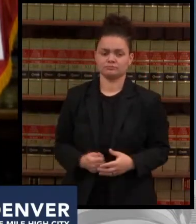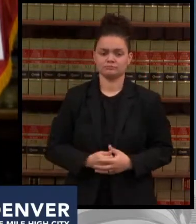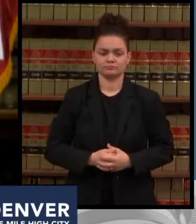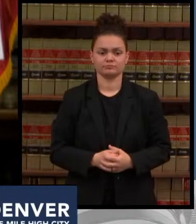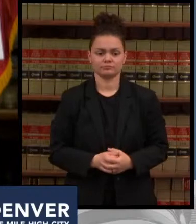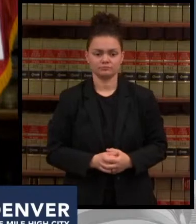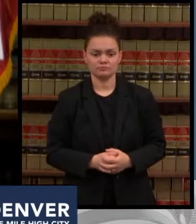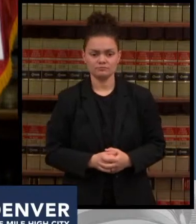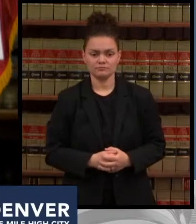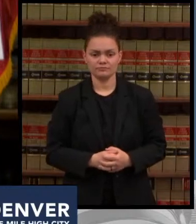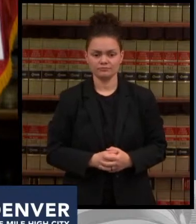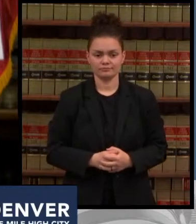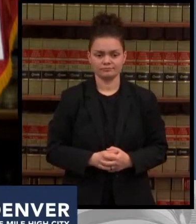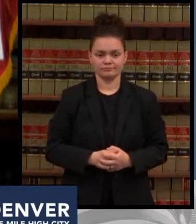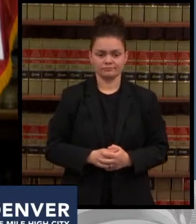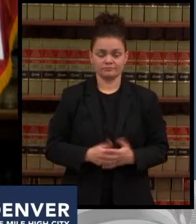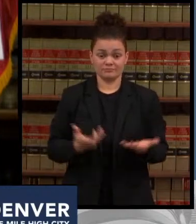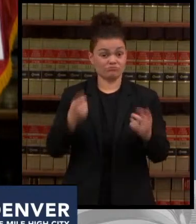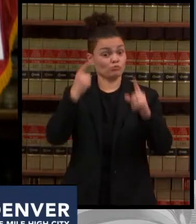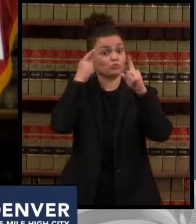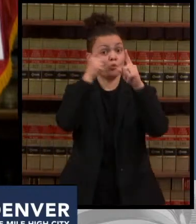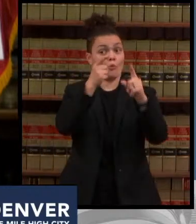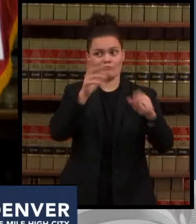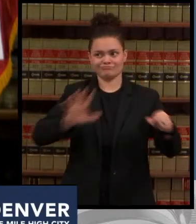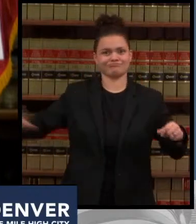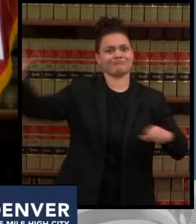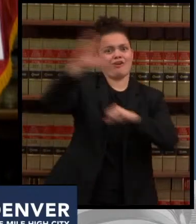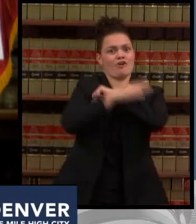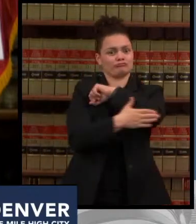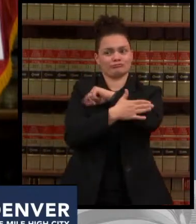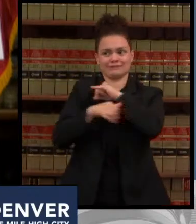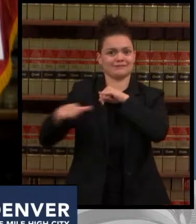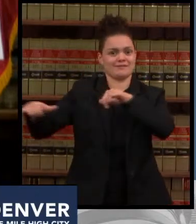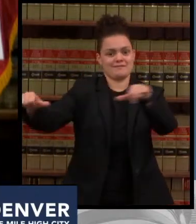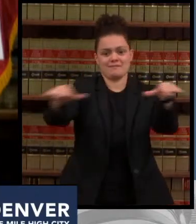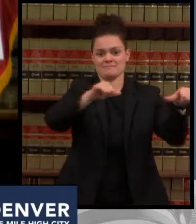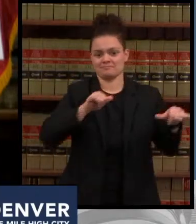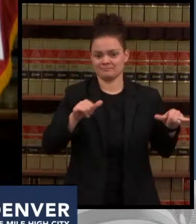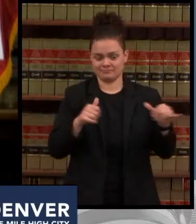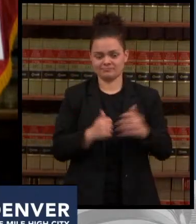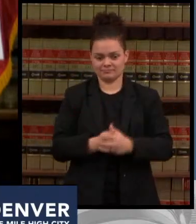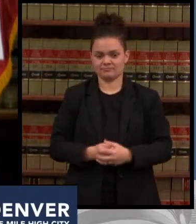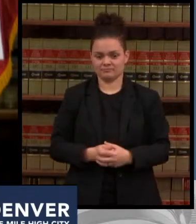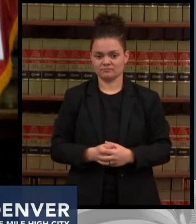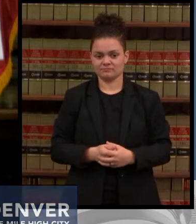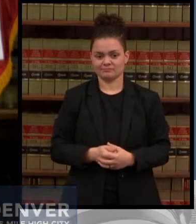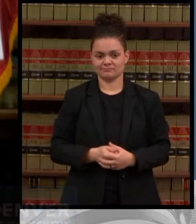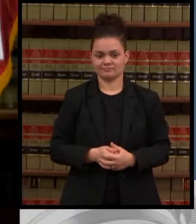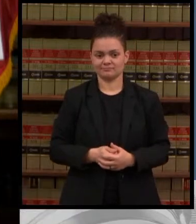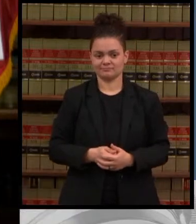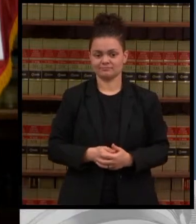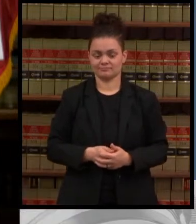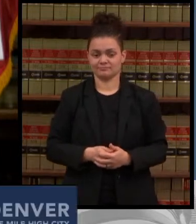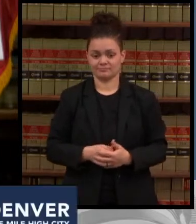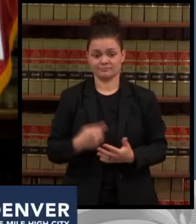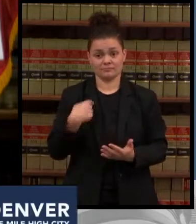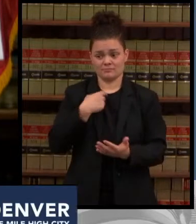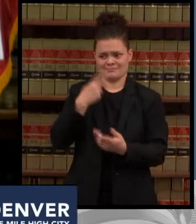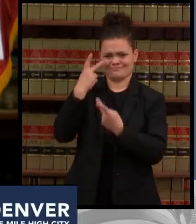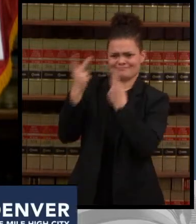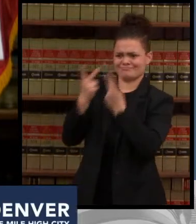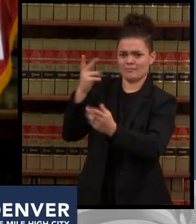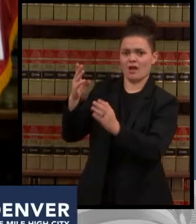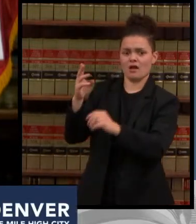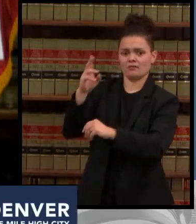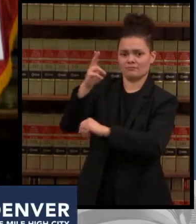take some of the increases that we're currently seeing and help to reduce those. As I said, the healthcare system is on